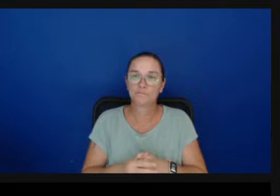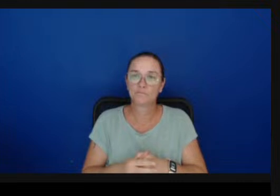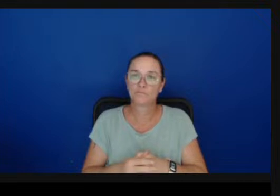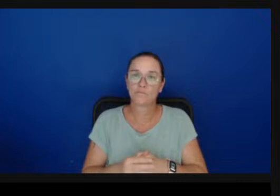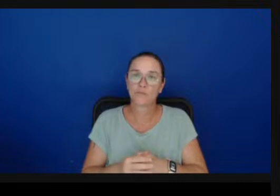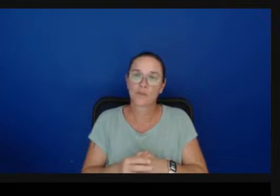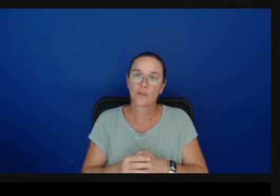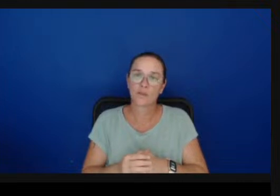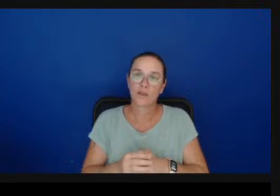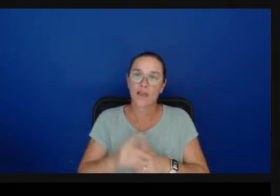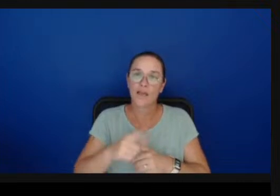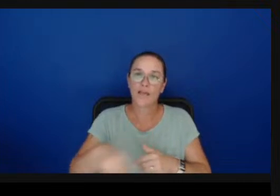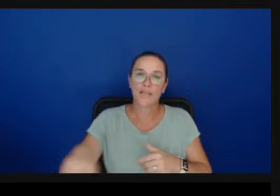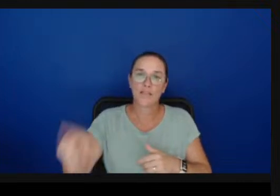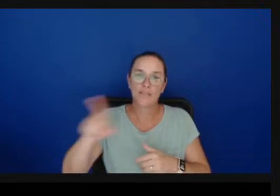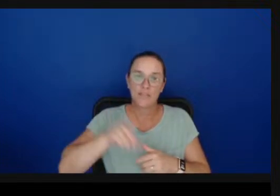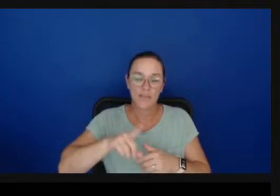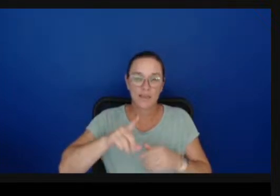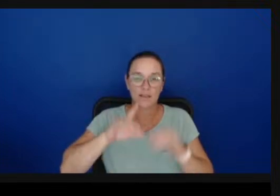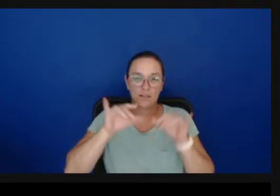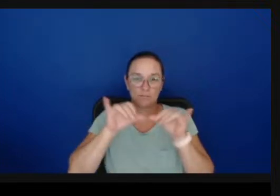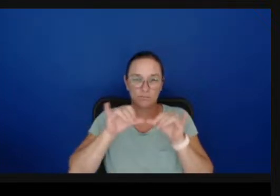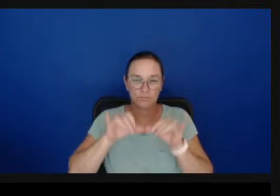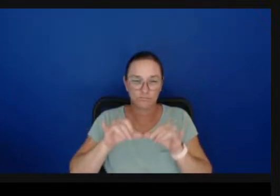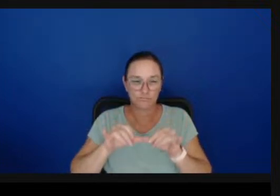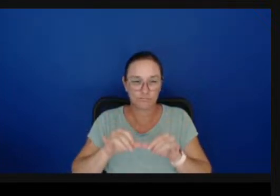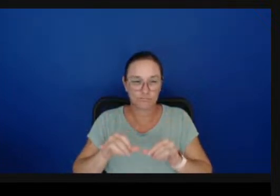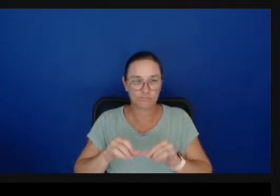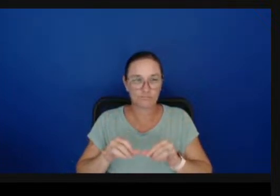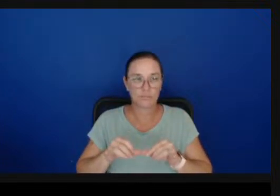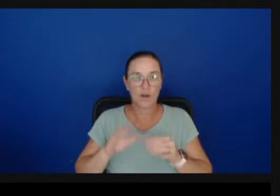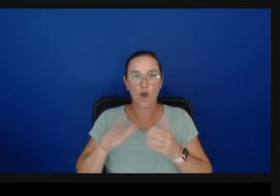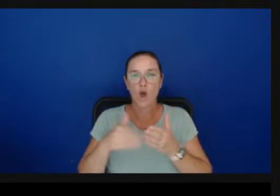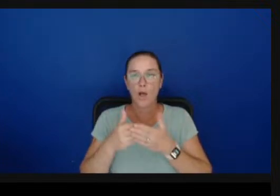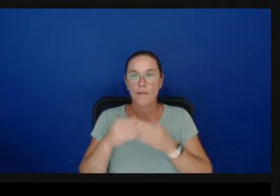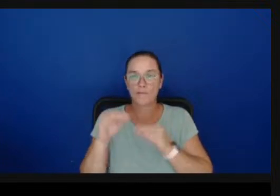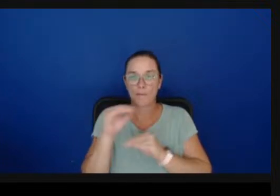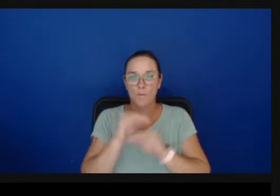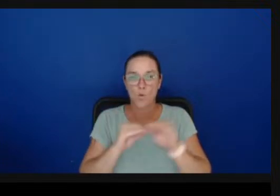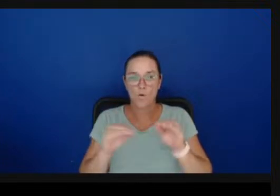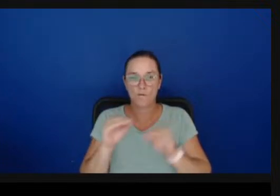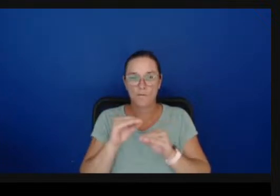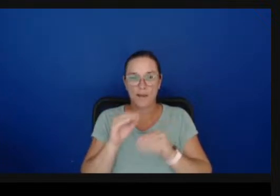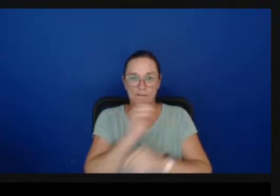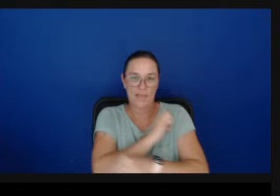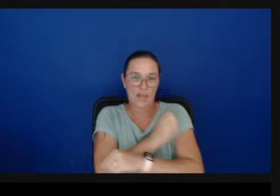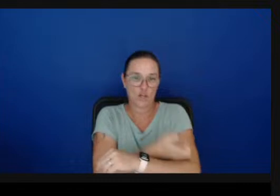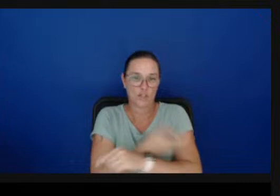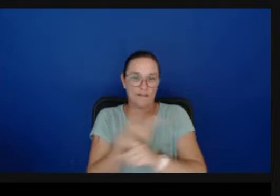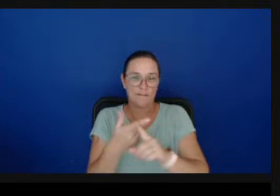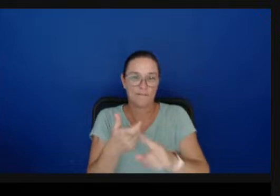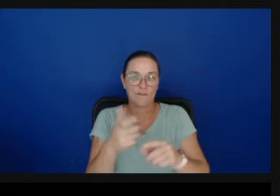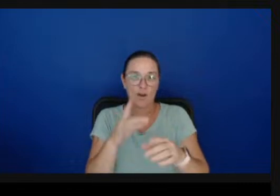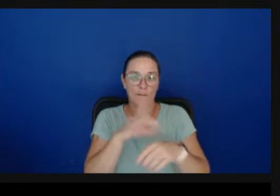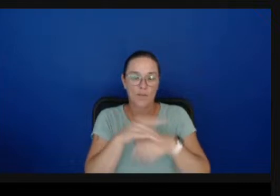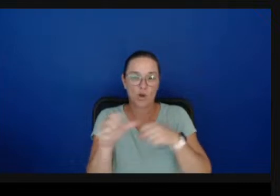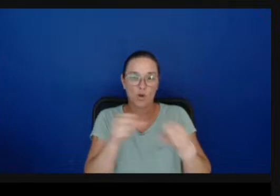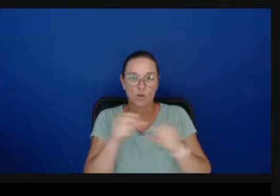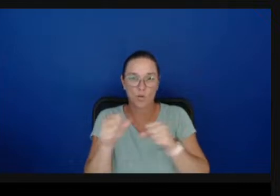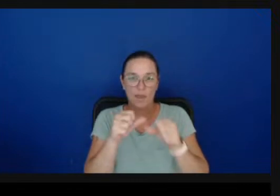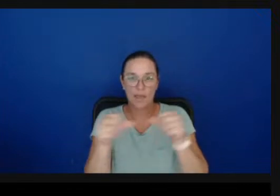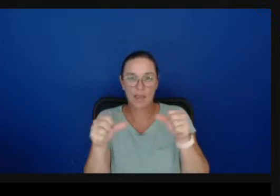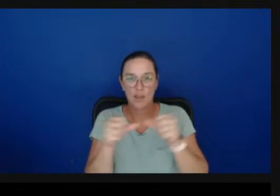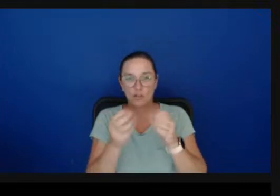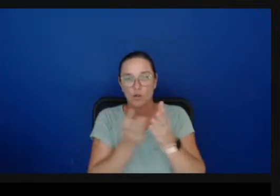these detected the movement of energy from the earthquake sites through the East